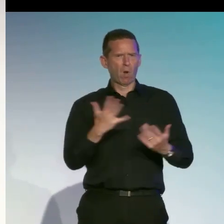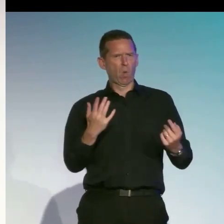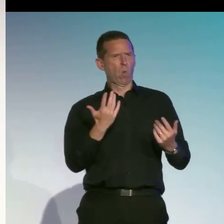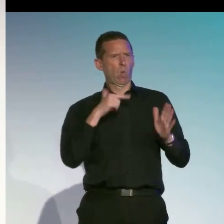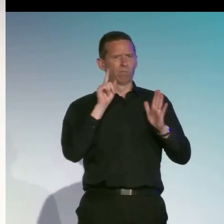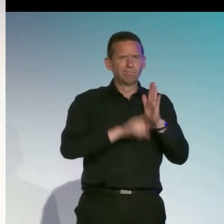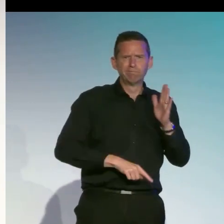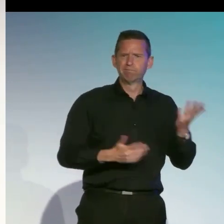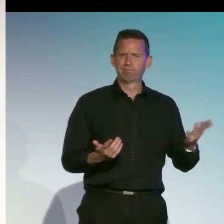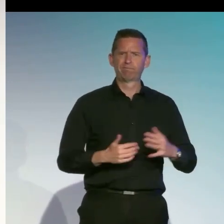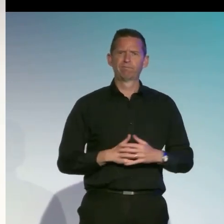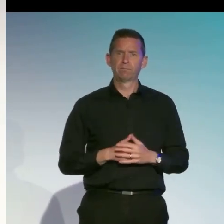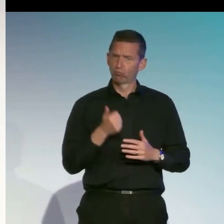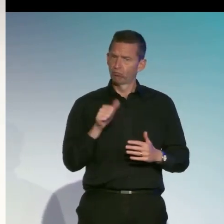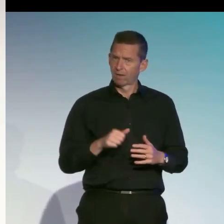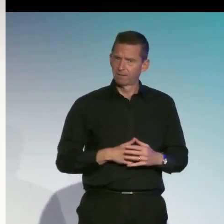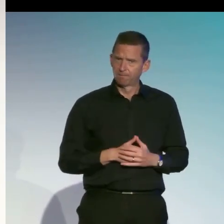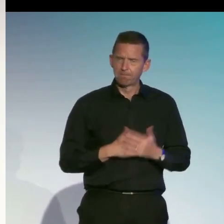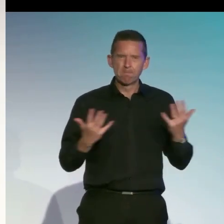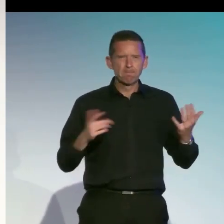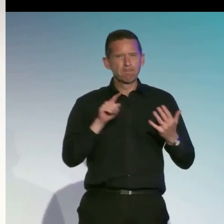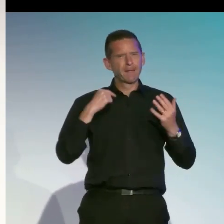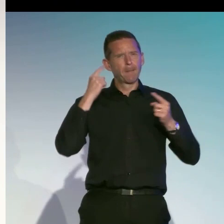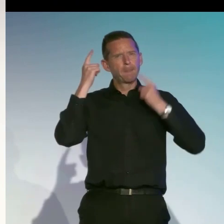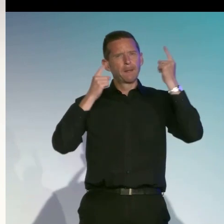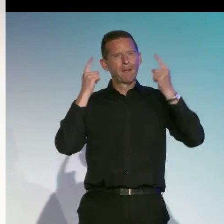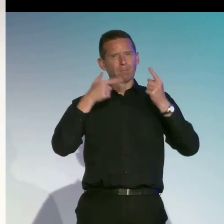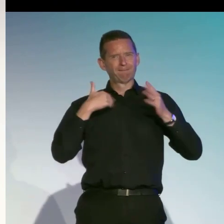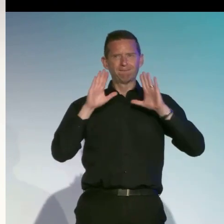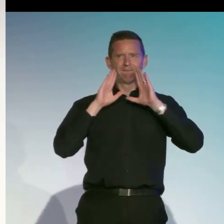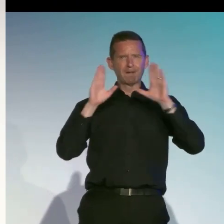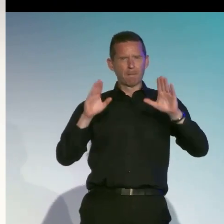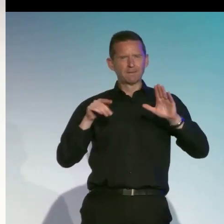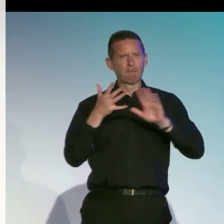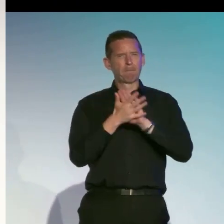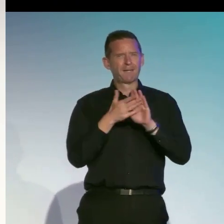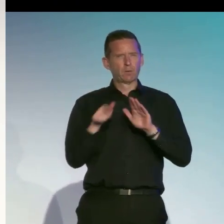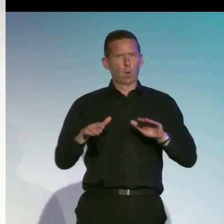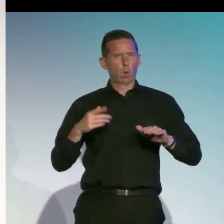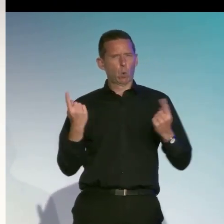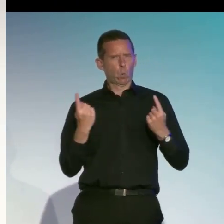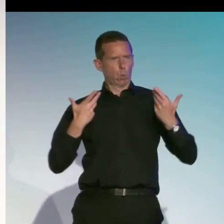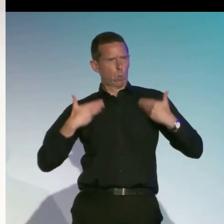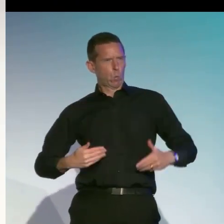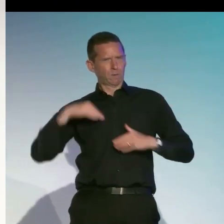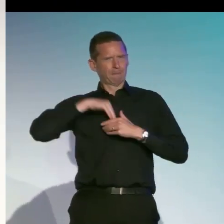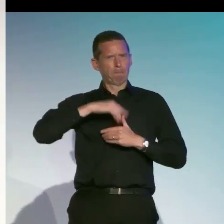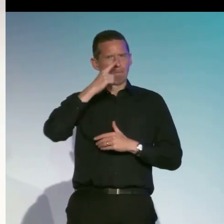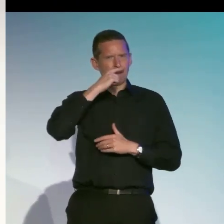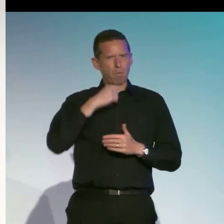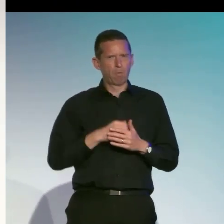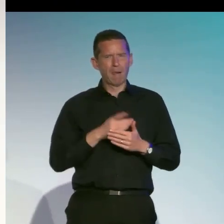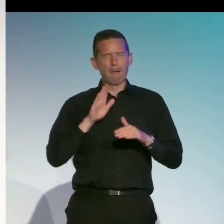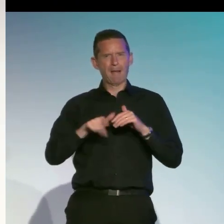or persecution, right? So when we think about being fabulous, it's about who we are as people. It's about